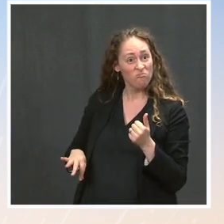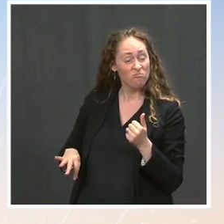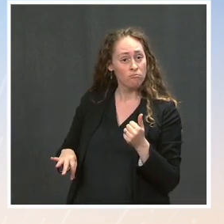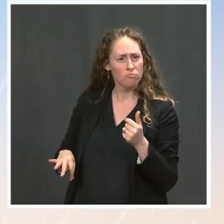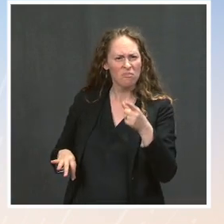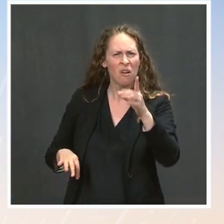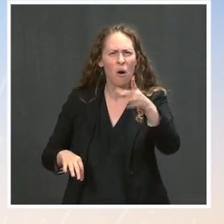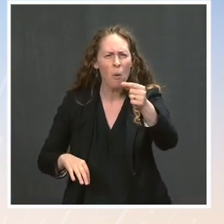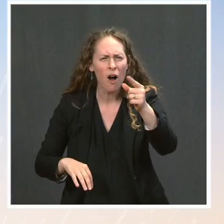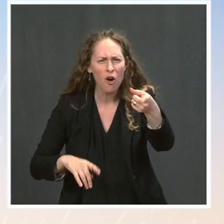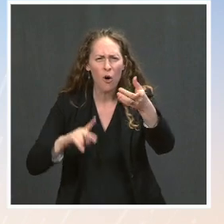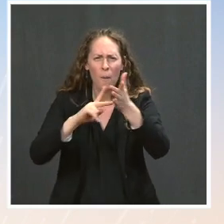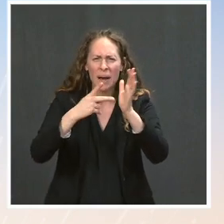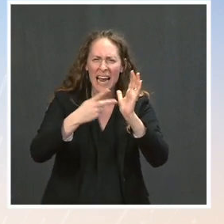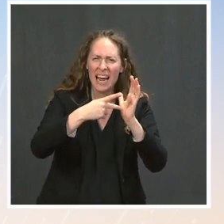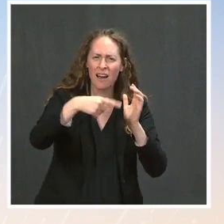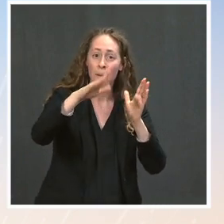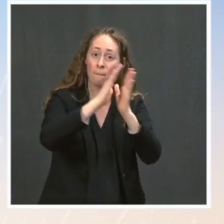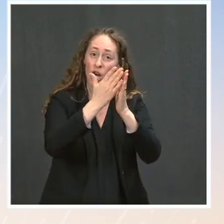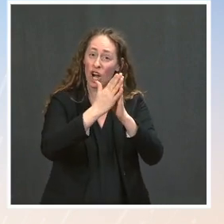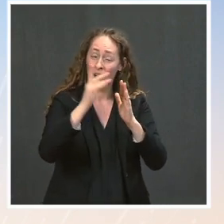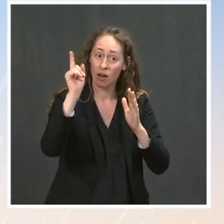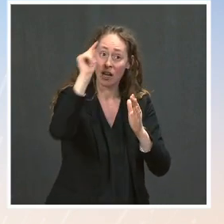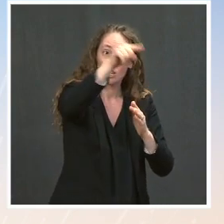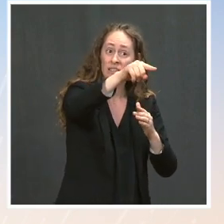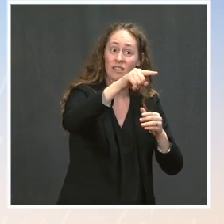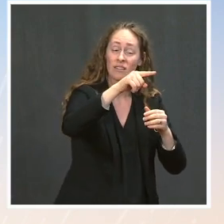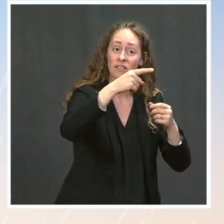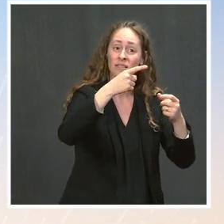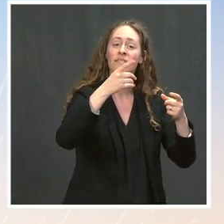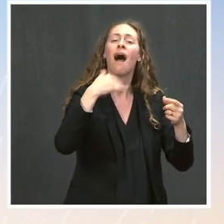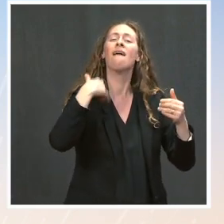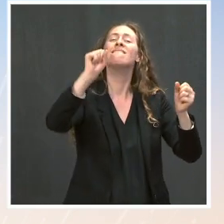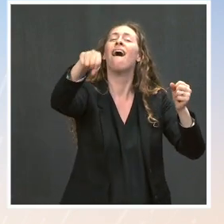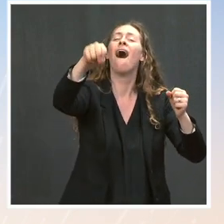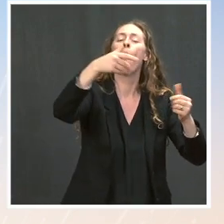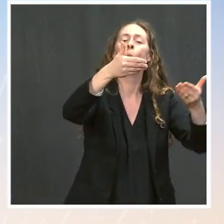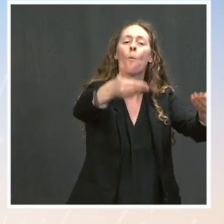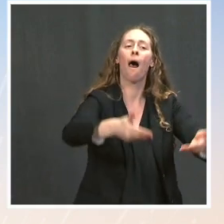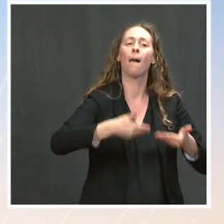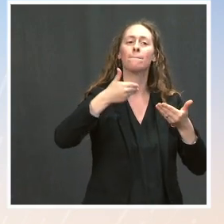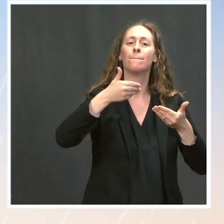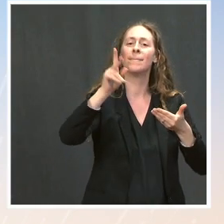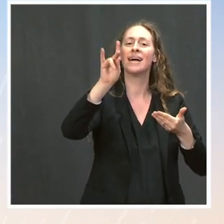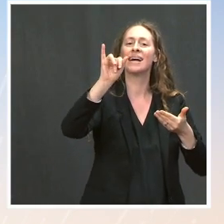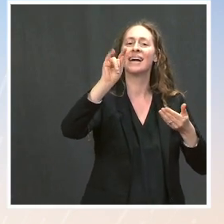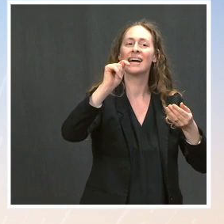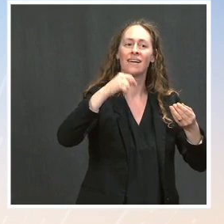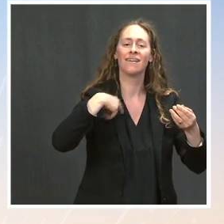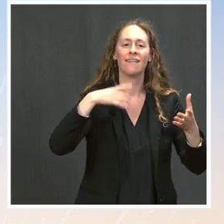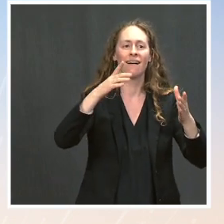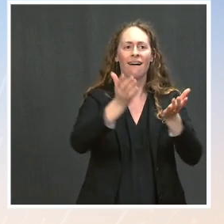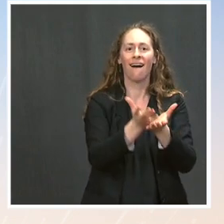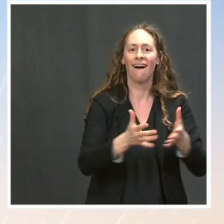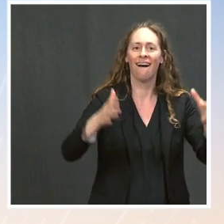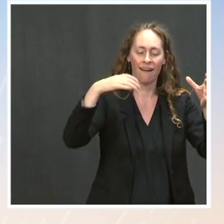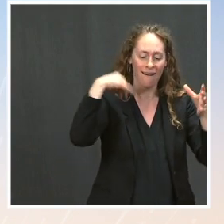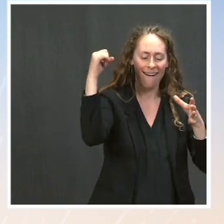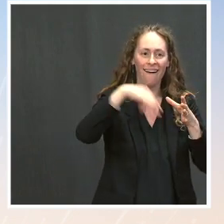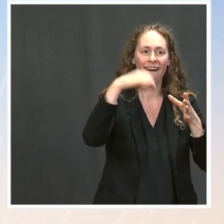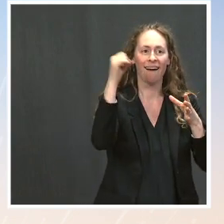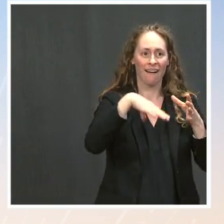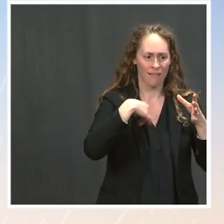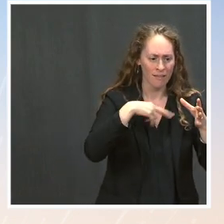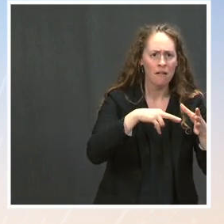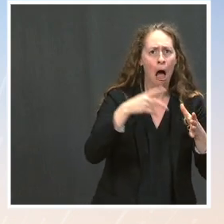kit, apparently, there's a copy of her 2019 children's book, Superheroes Are Everywhere. I'd have to certainly check on that. Okay. Here, it's a good book.